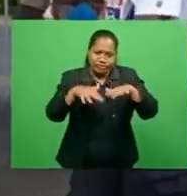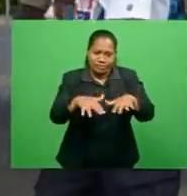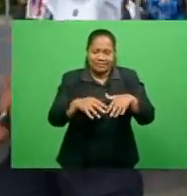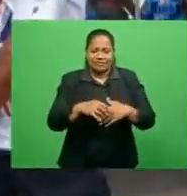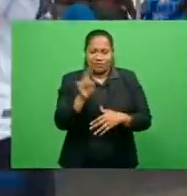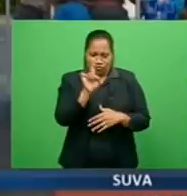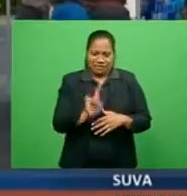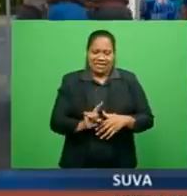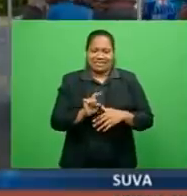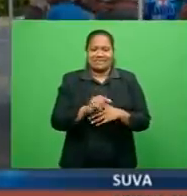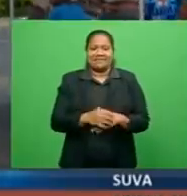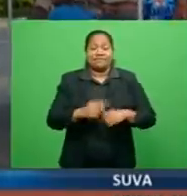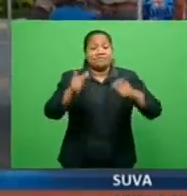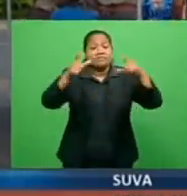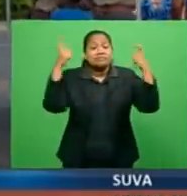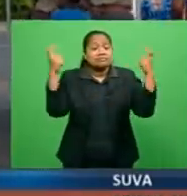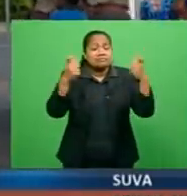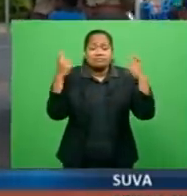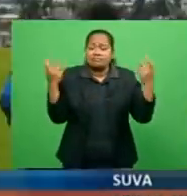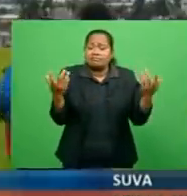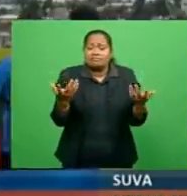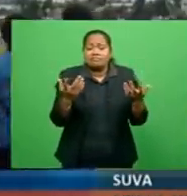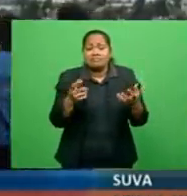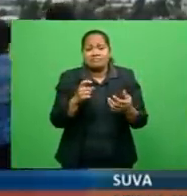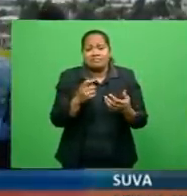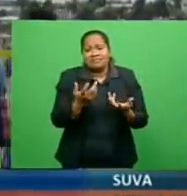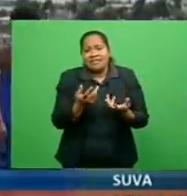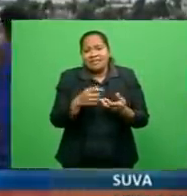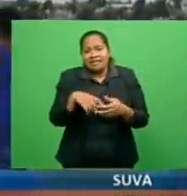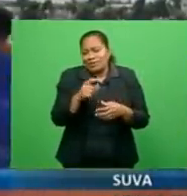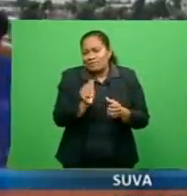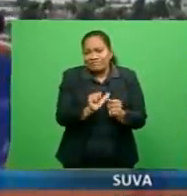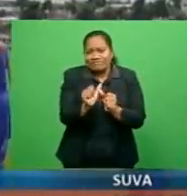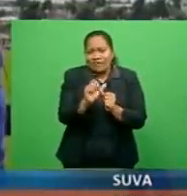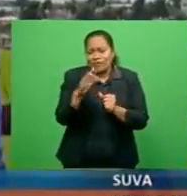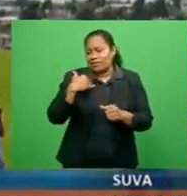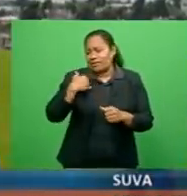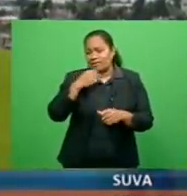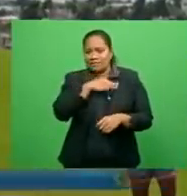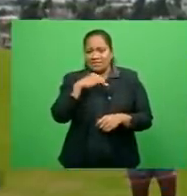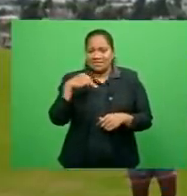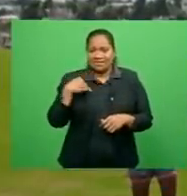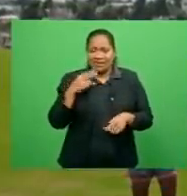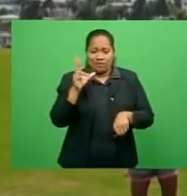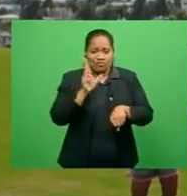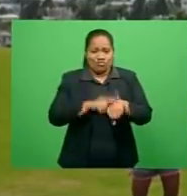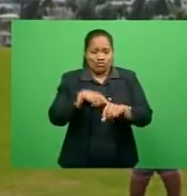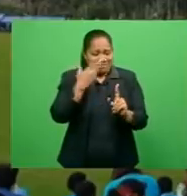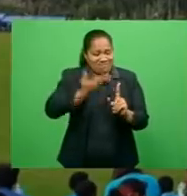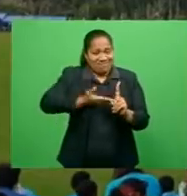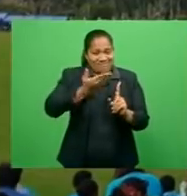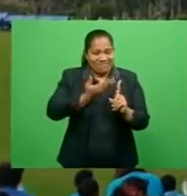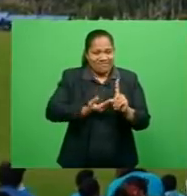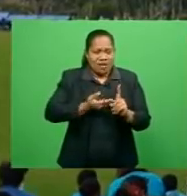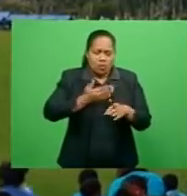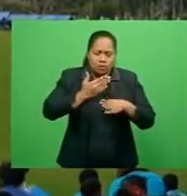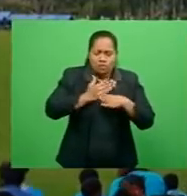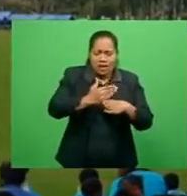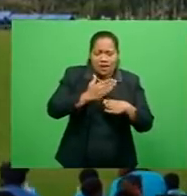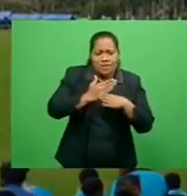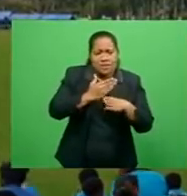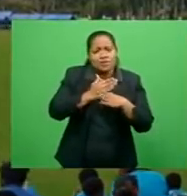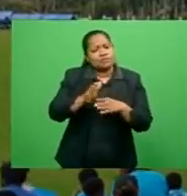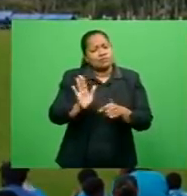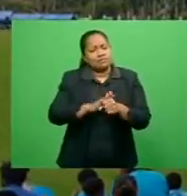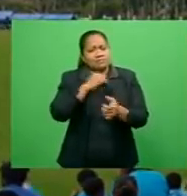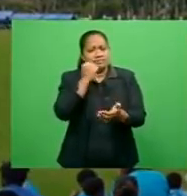These celebrations could not have gone any better for Health Minister Dr. Ferrimo Wankainambete, whose staff worked tirelessly to ensure